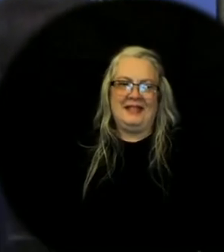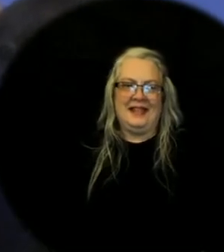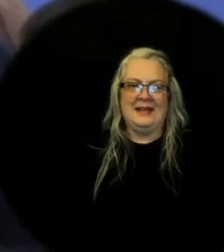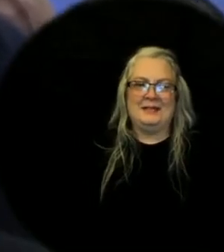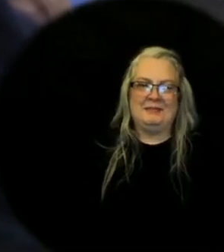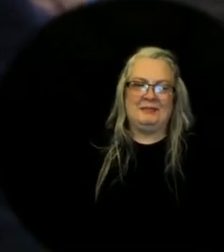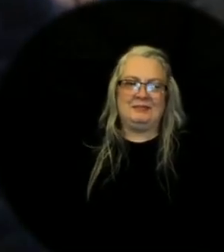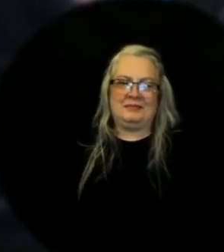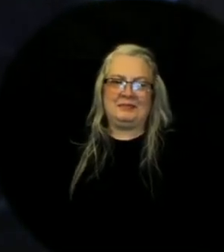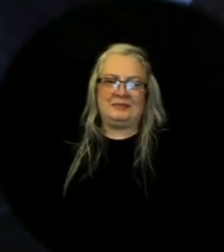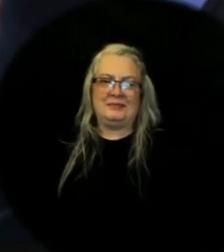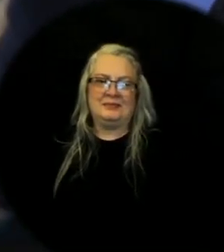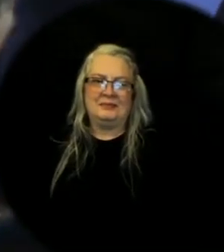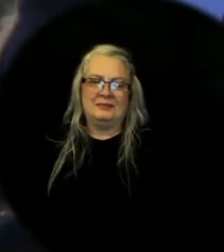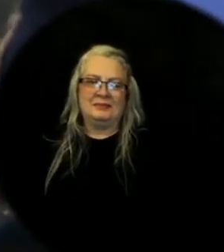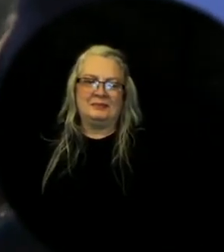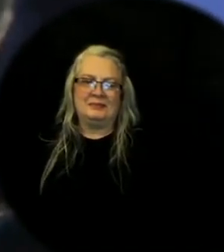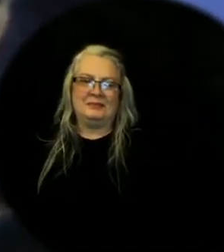Thank you.